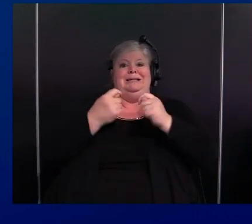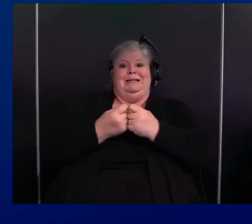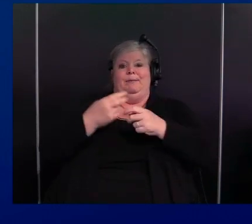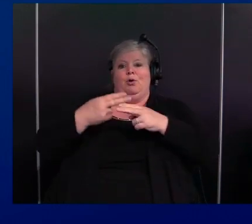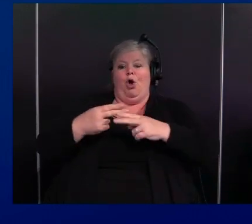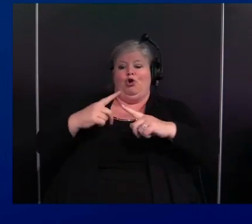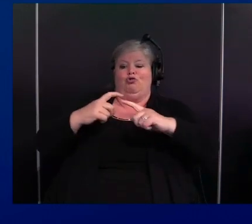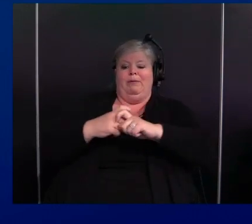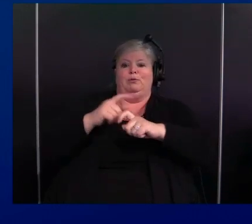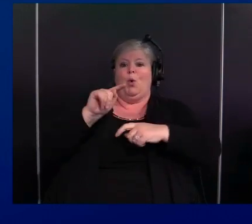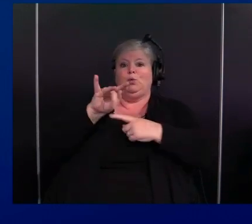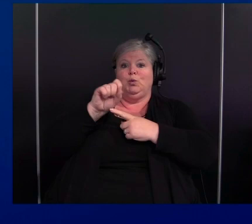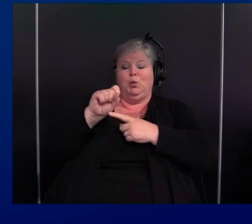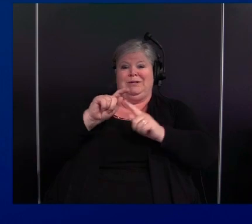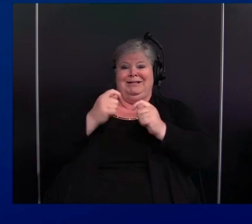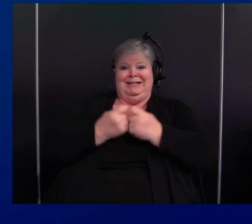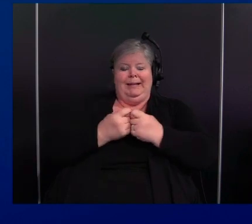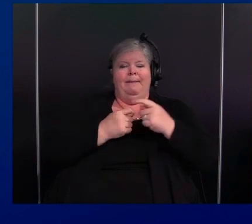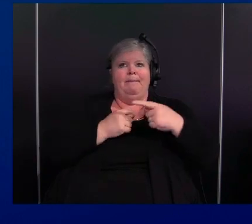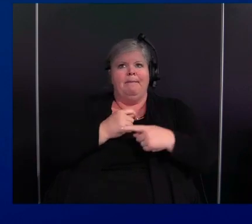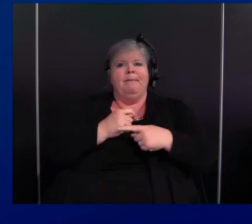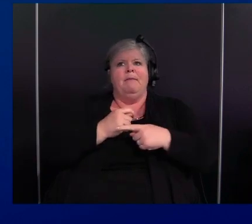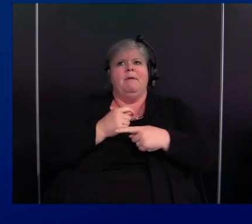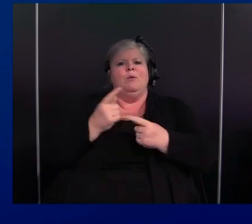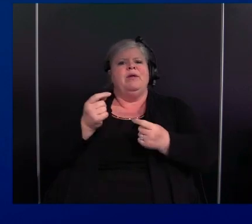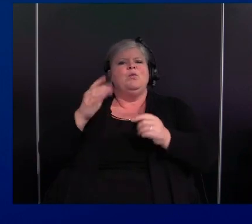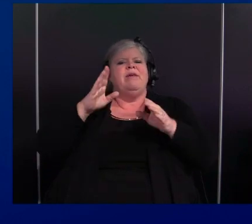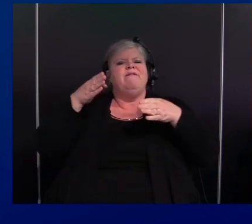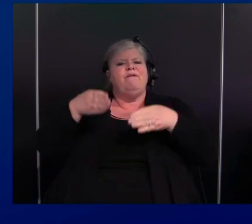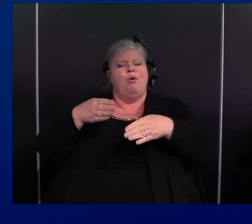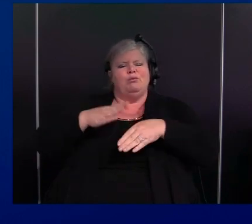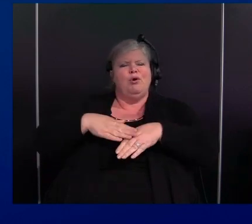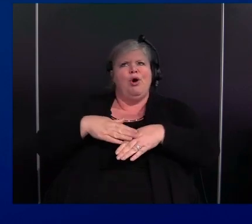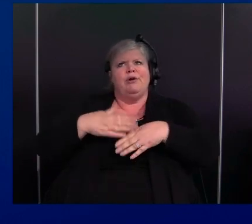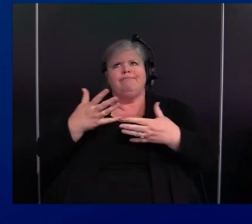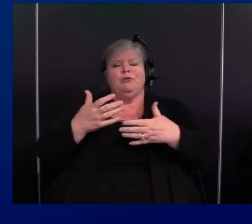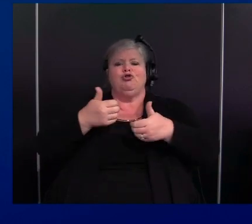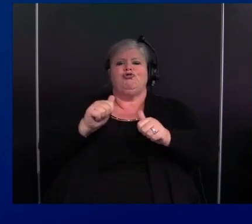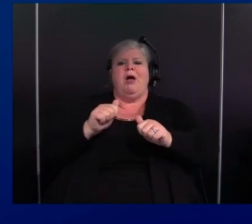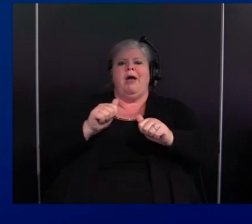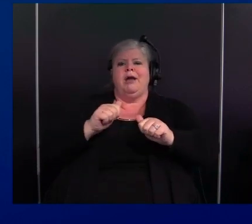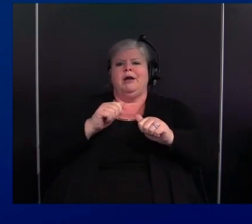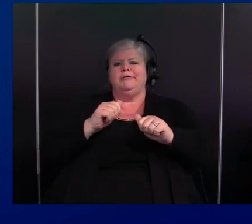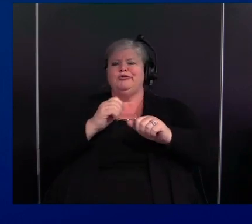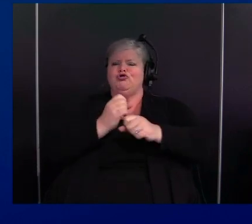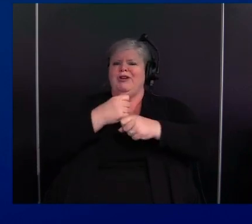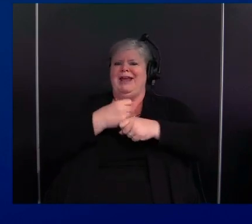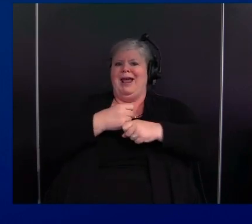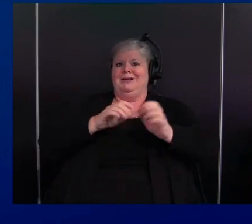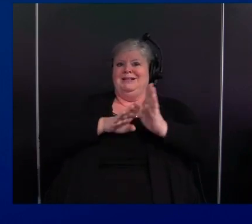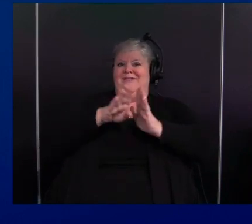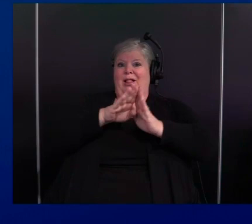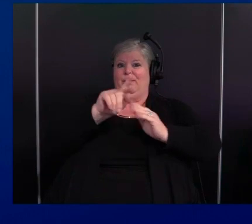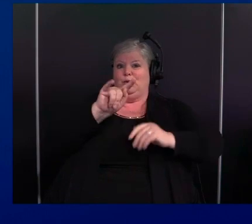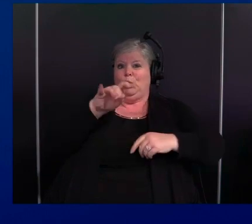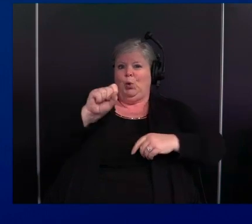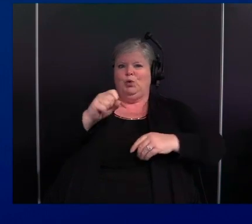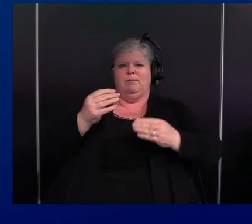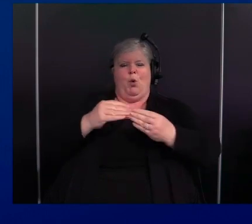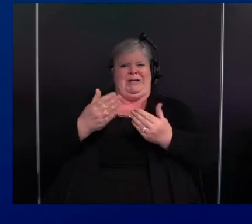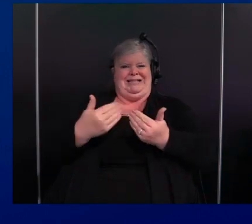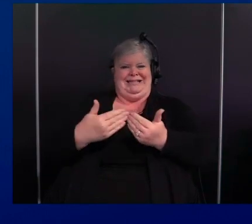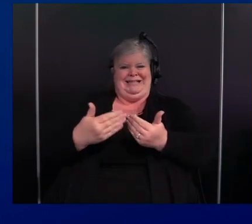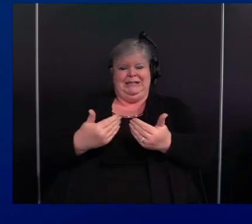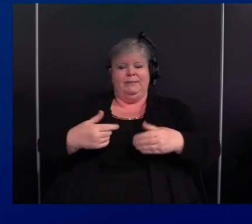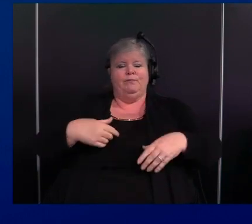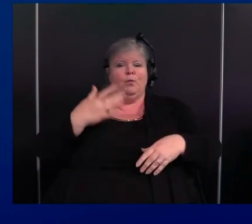Crypto Tools team that focuses on trying to make developer tools as easy as possible. So, the developer